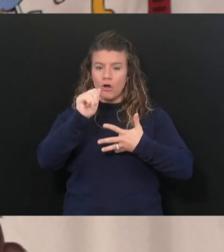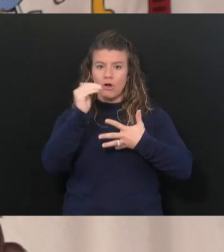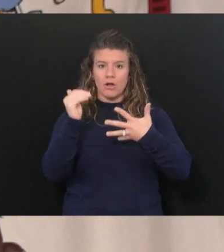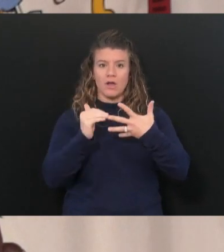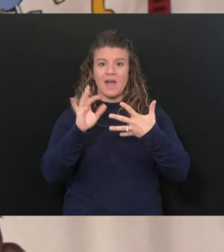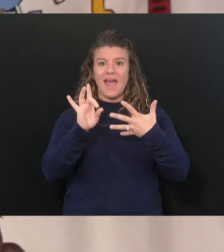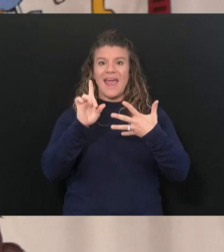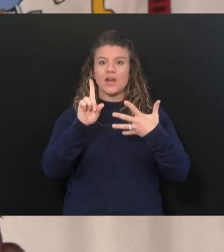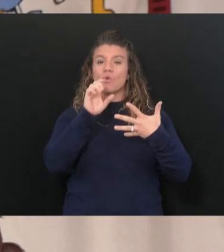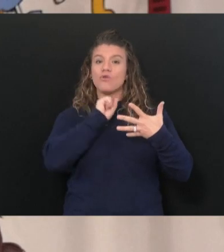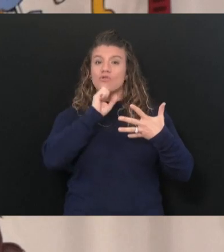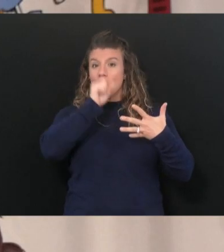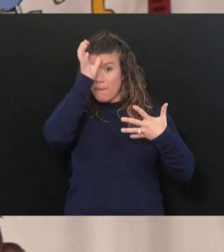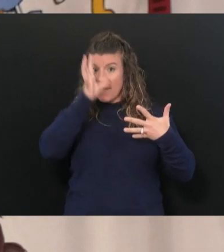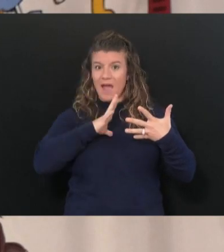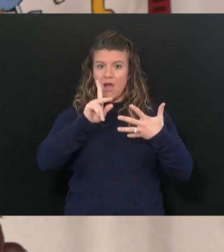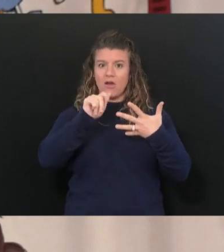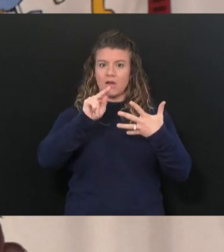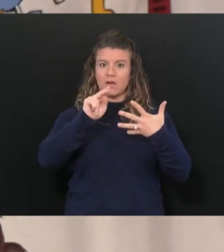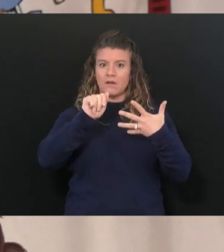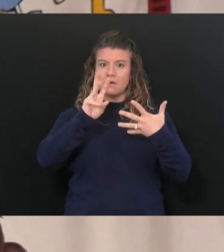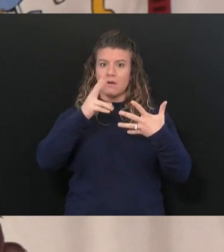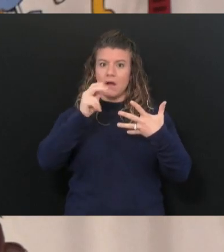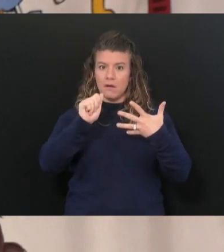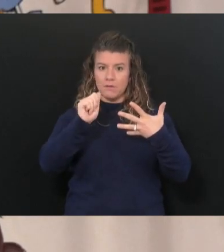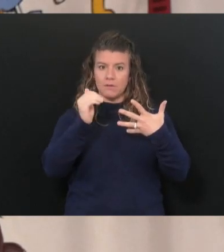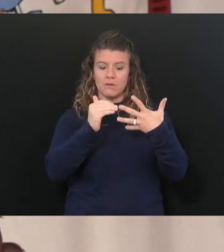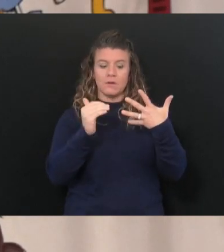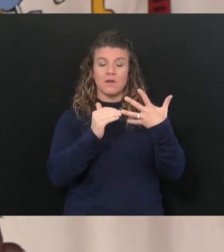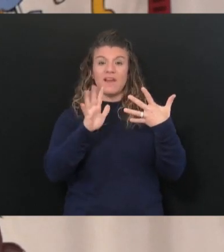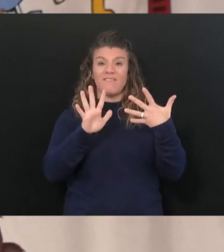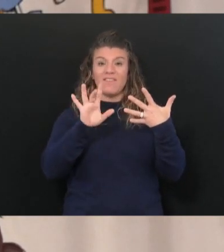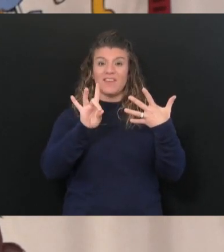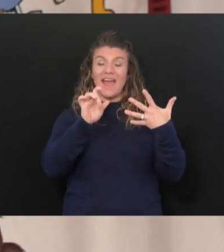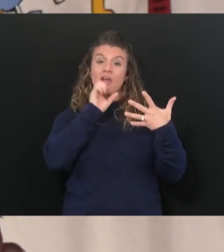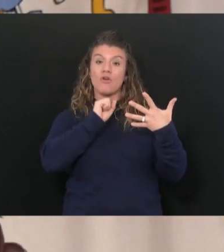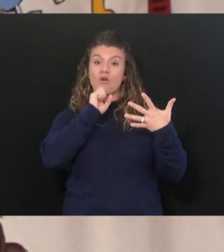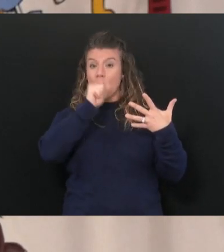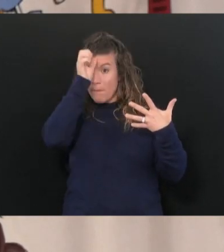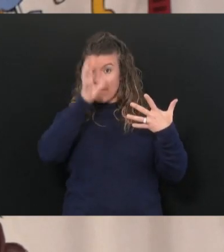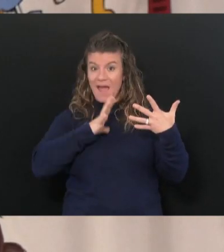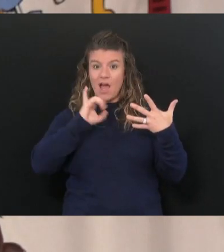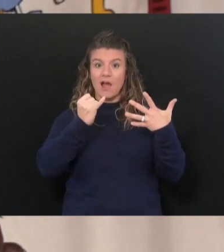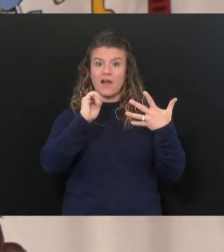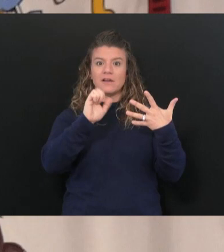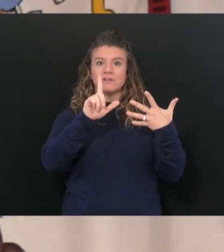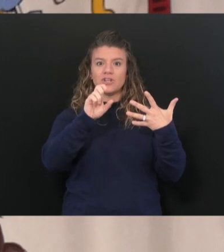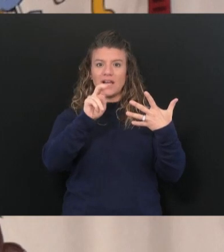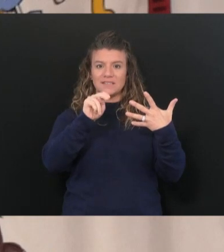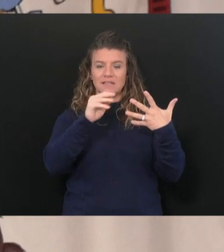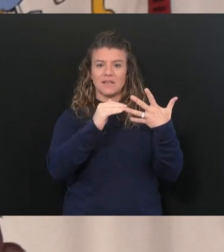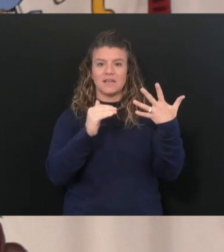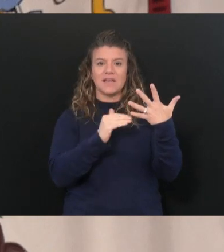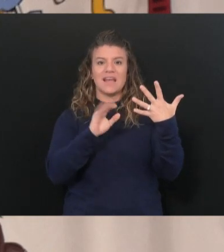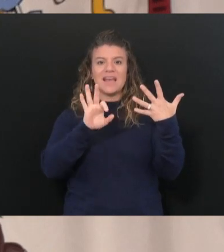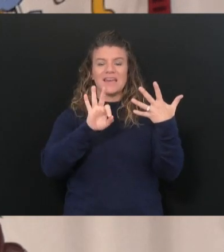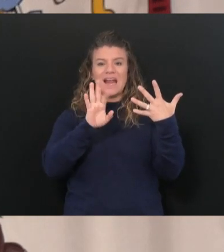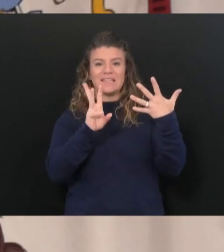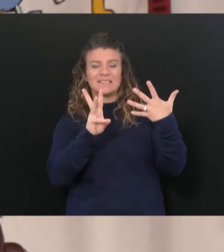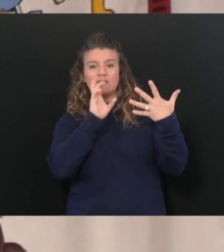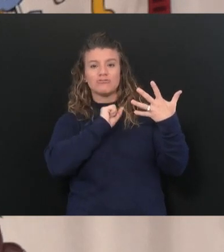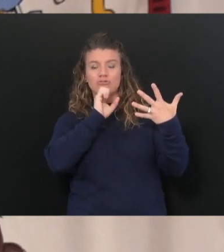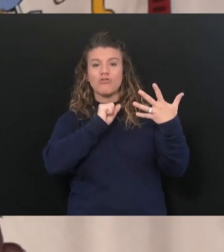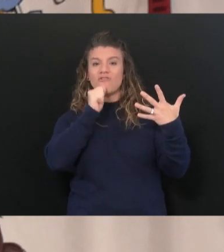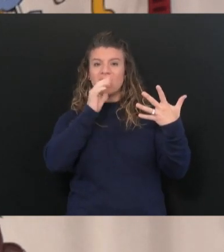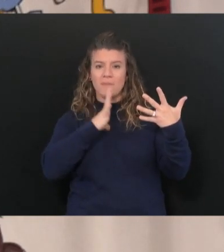an 81-year-old male in Kanawha County, a 58-year-old male in Jackson County, and a